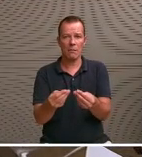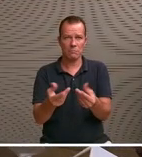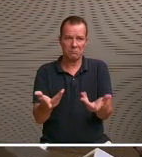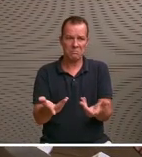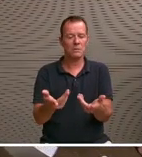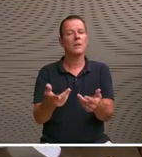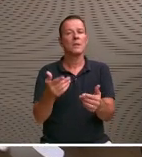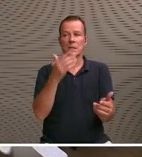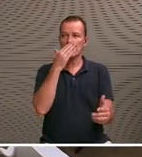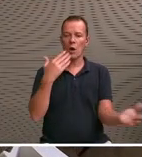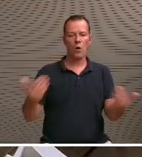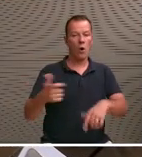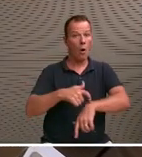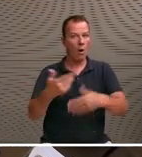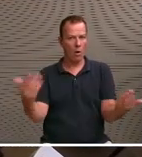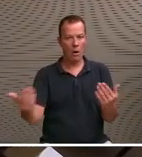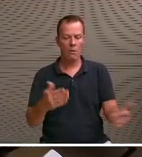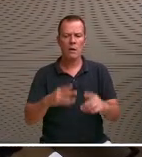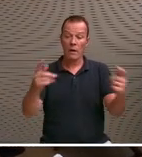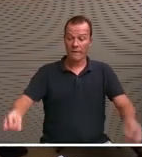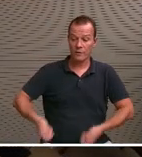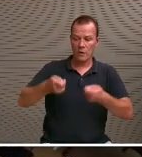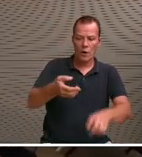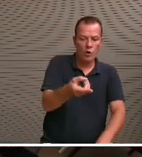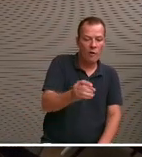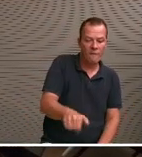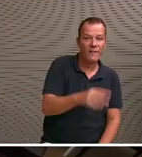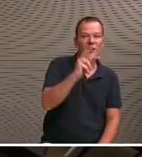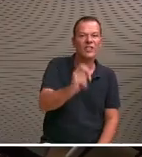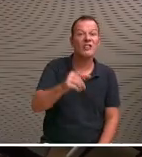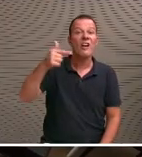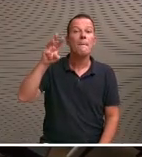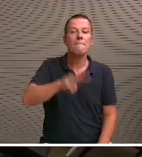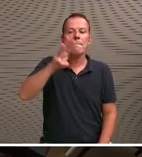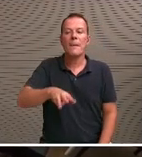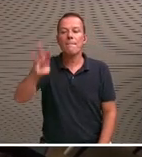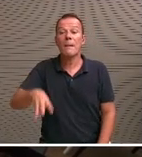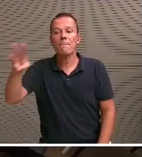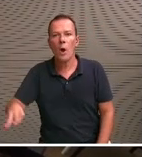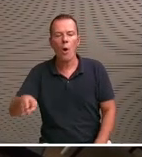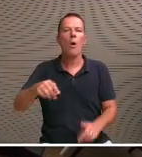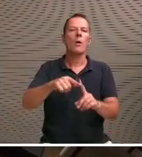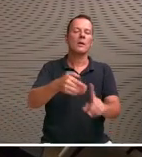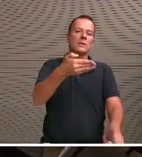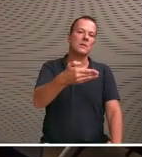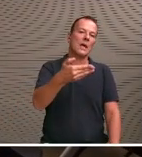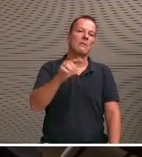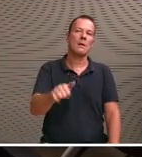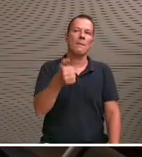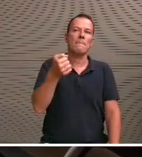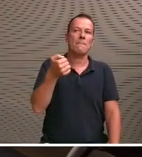required investments could add up to $9.2 trillion a year. It's about 7.5% of global GDP.